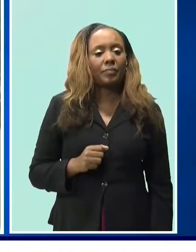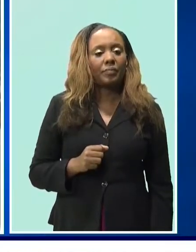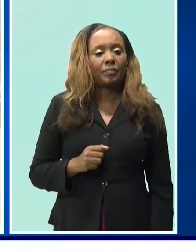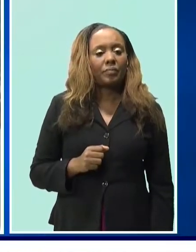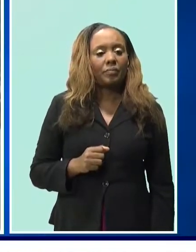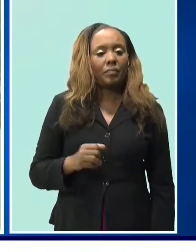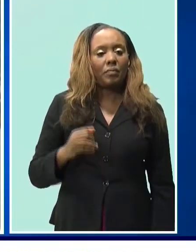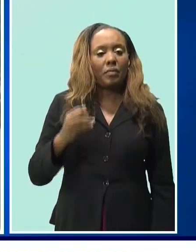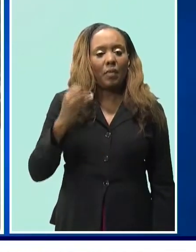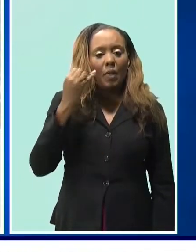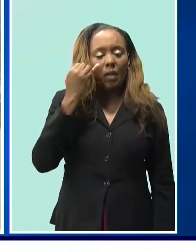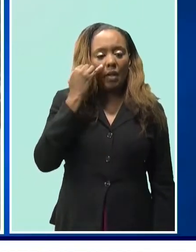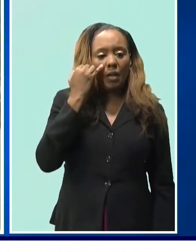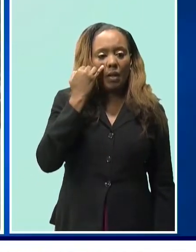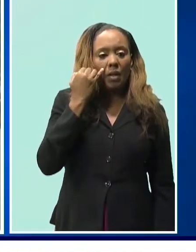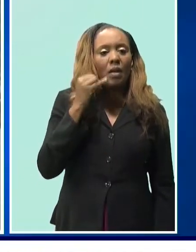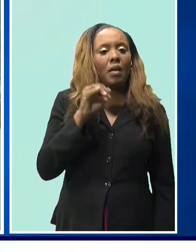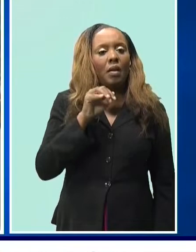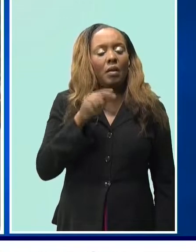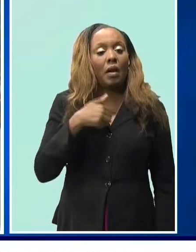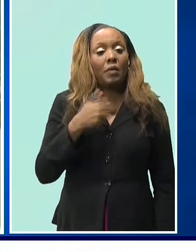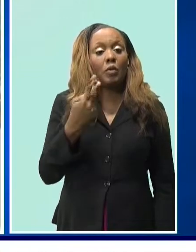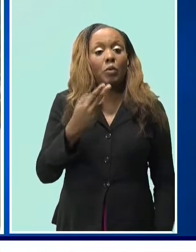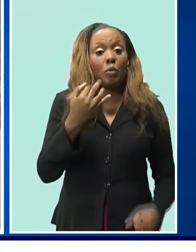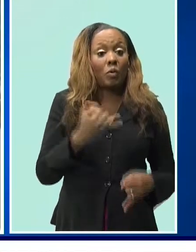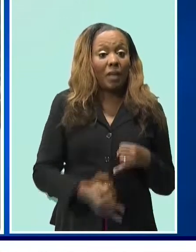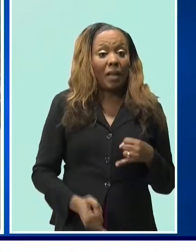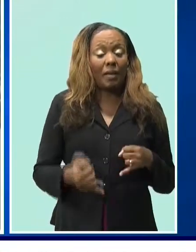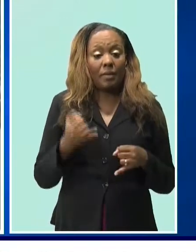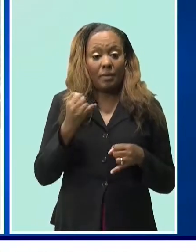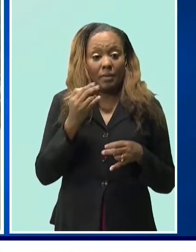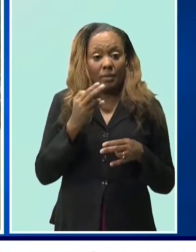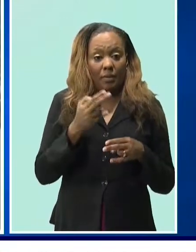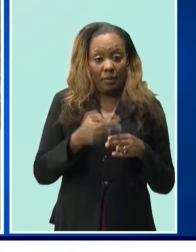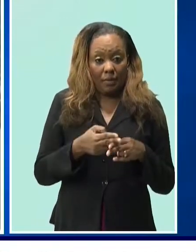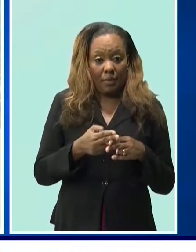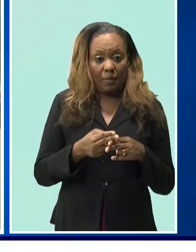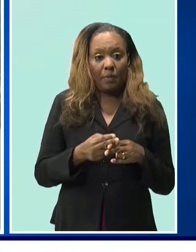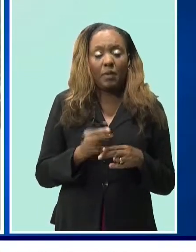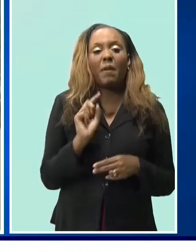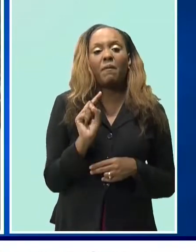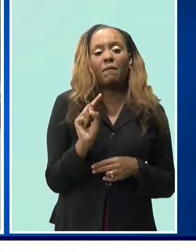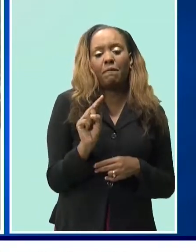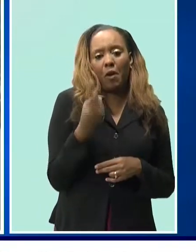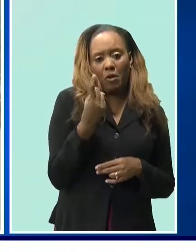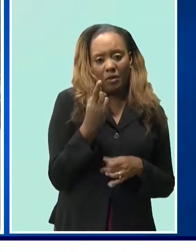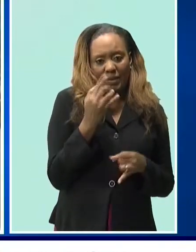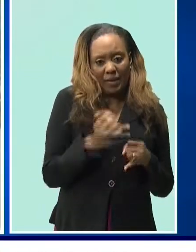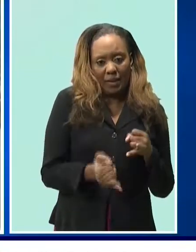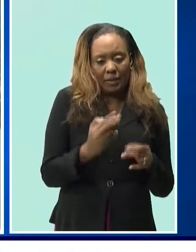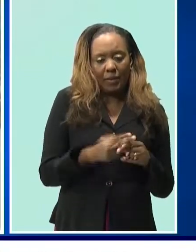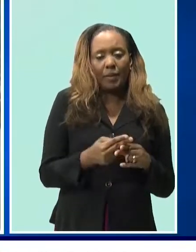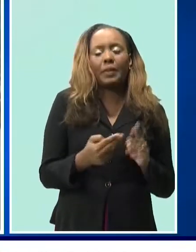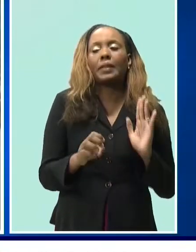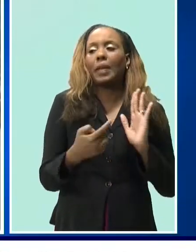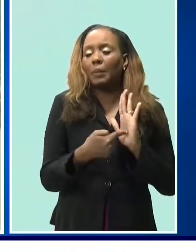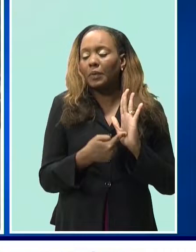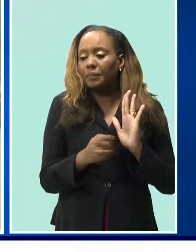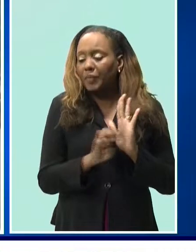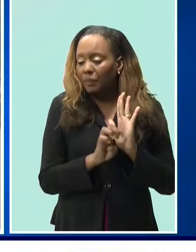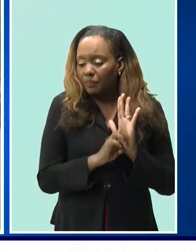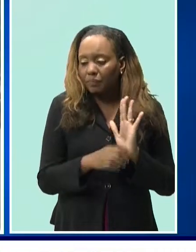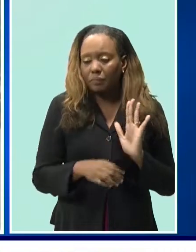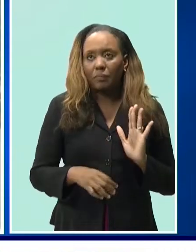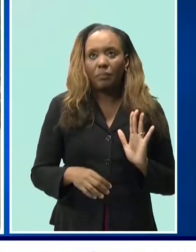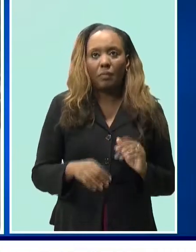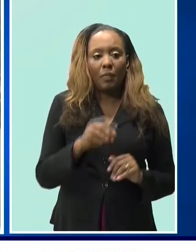your surname is double barrel, we would suggest that you use the first part of that double barrel surname. So if your surname is, let's